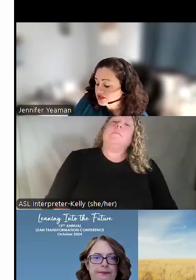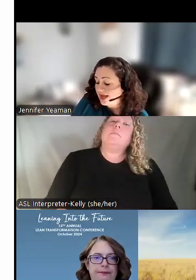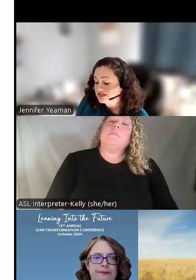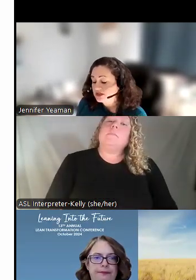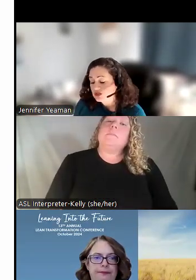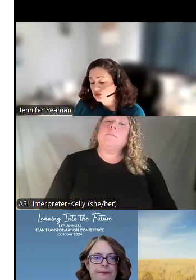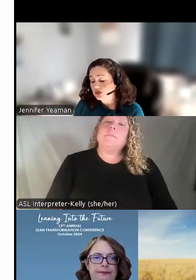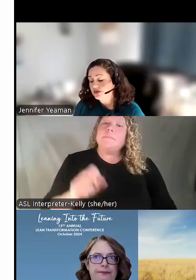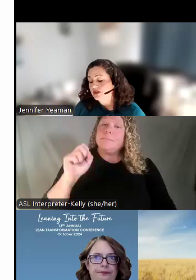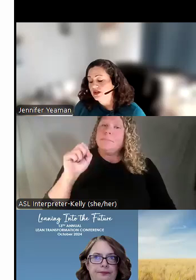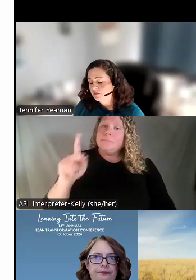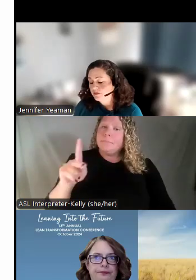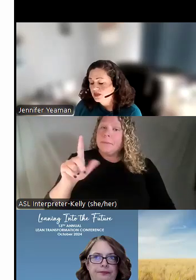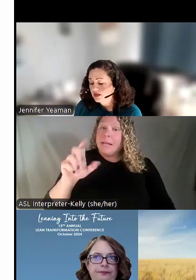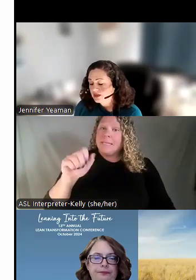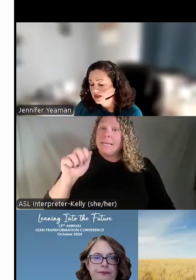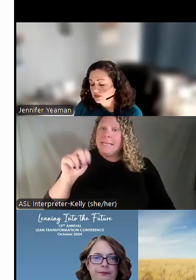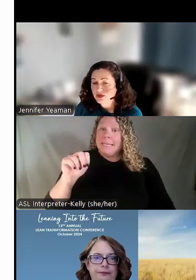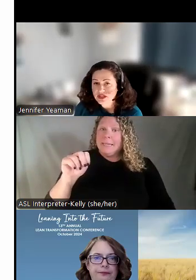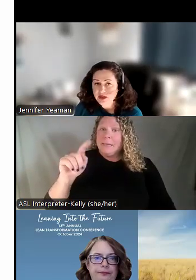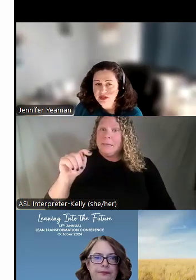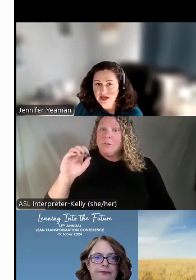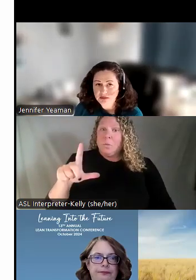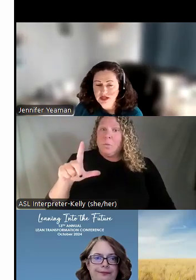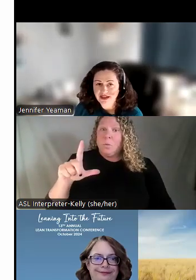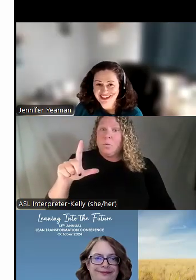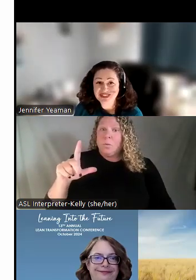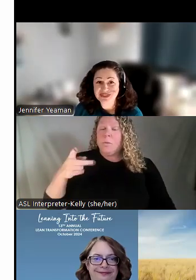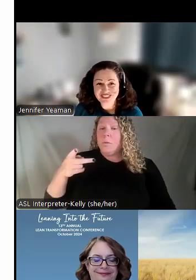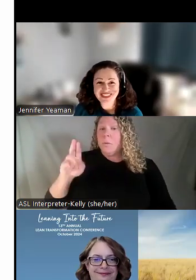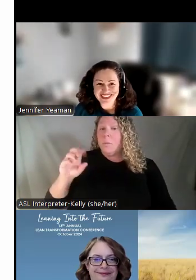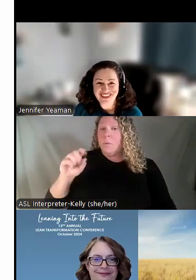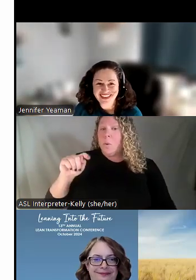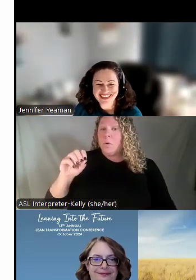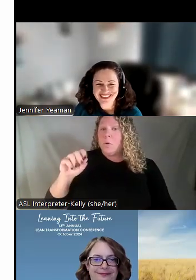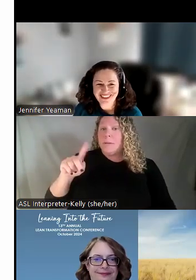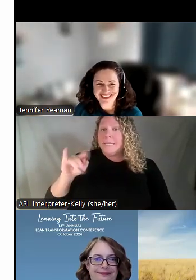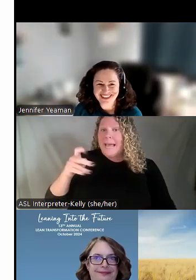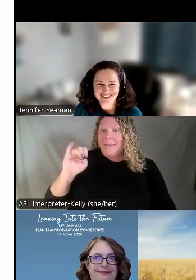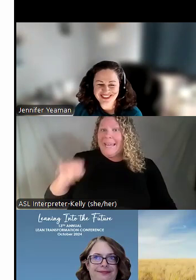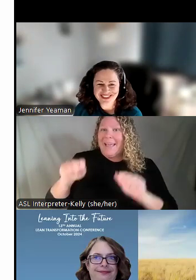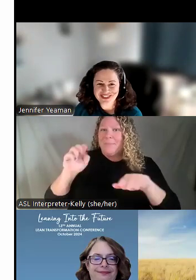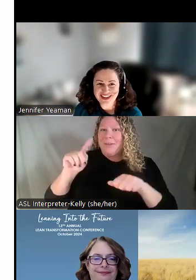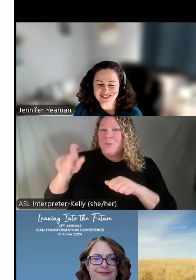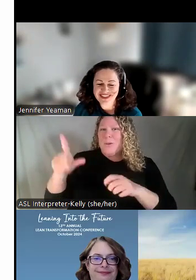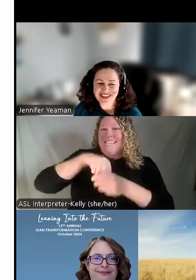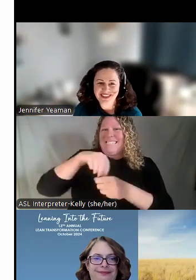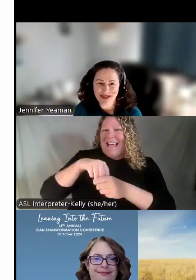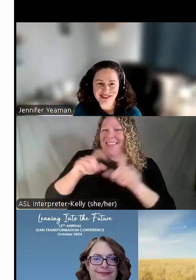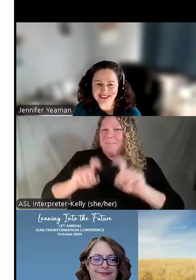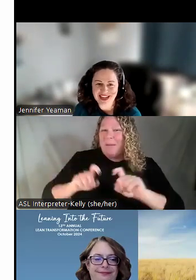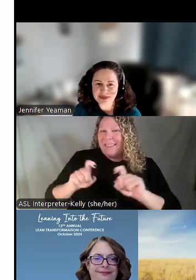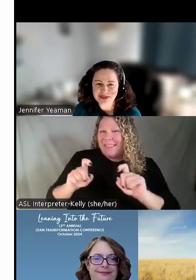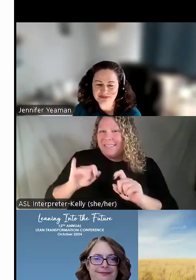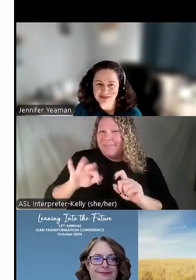Okay, so as a lean tool, the prototype can be a tool within the pilot. If you want to try something,